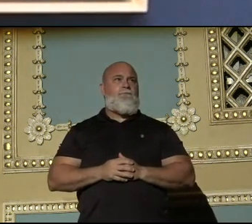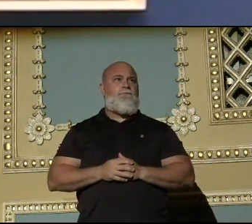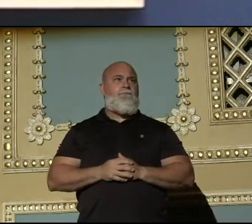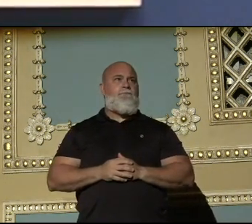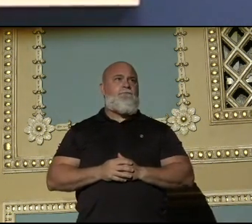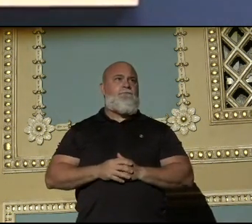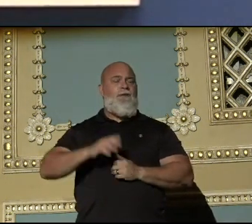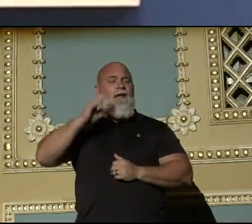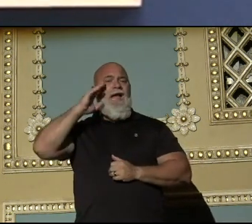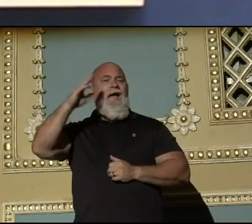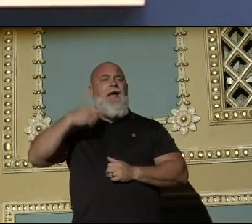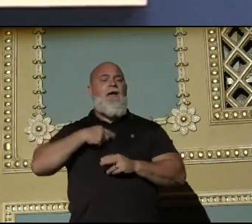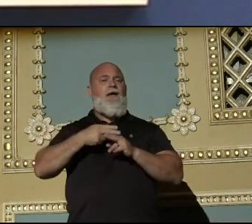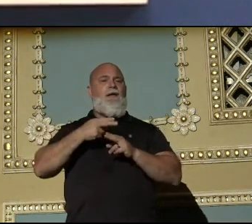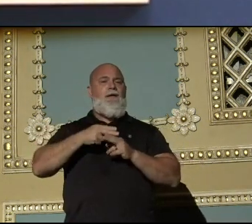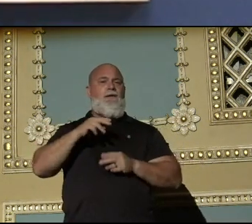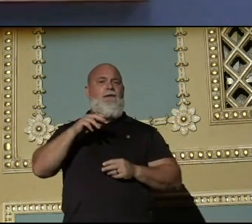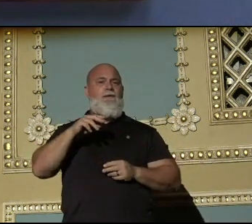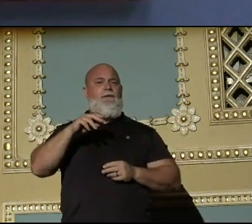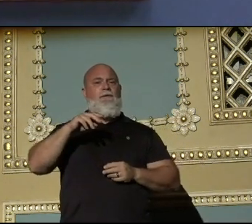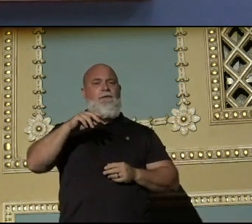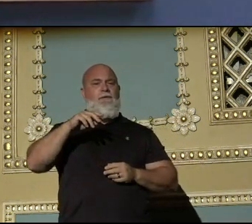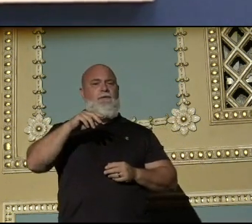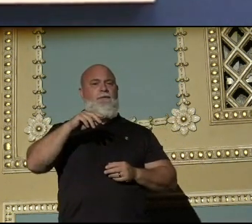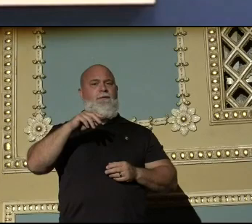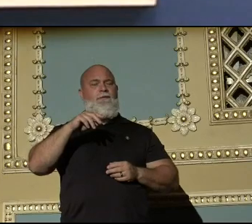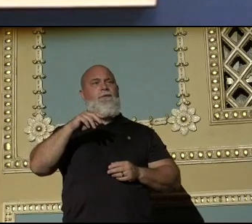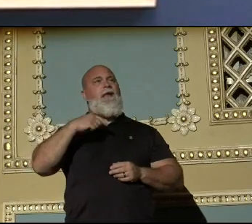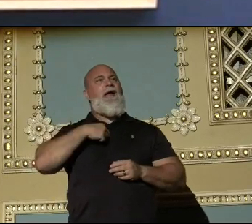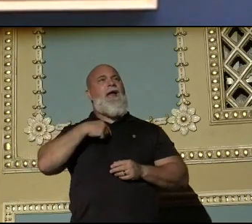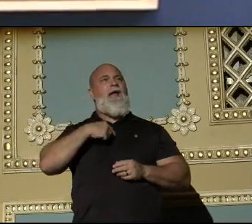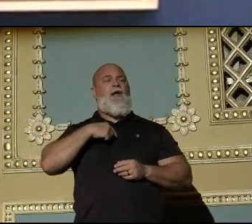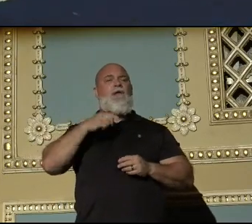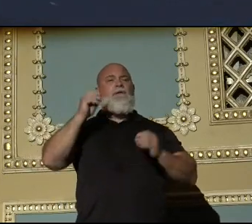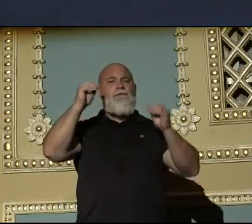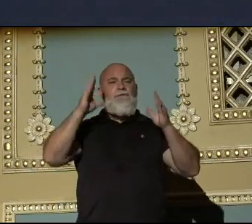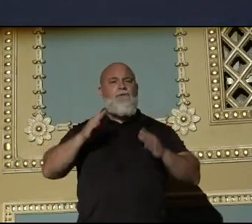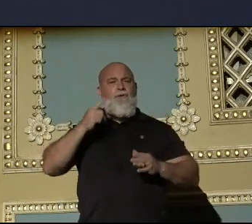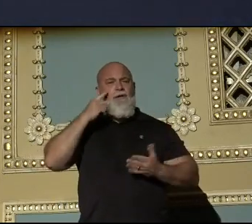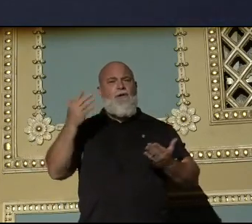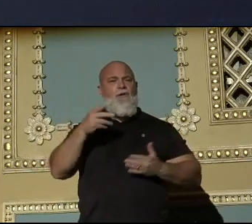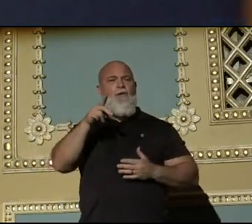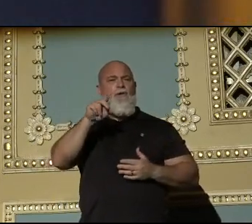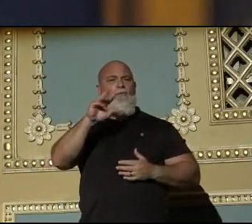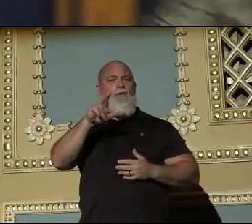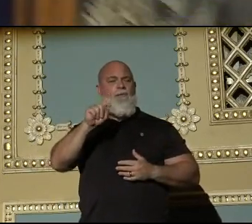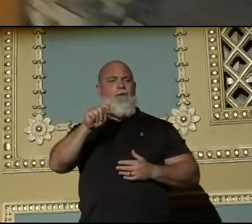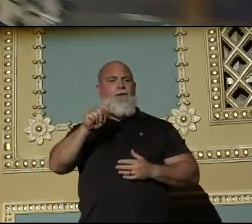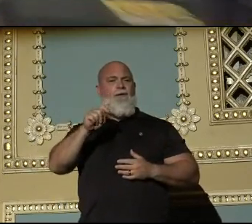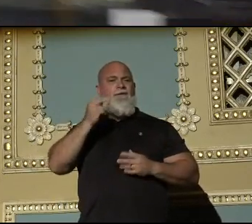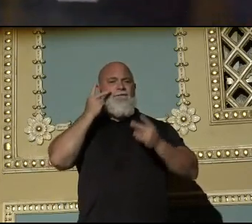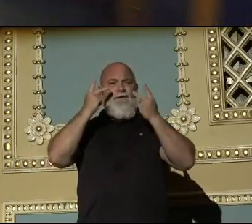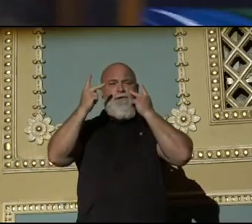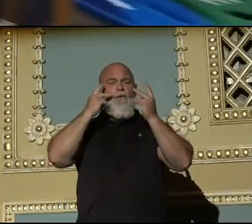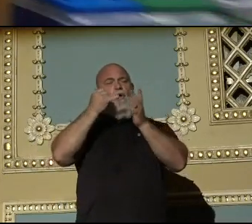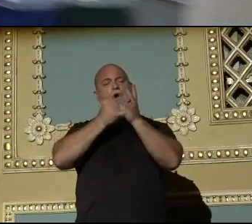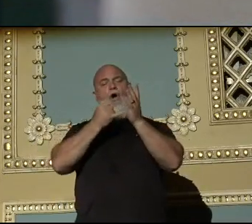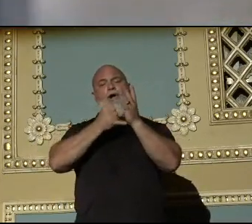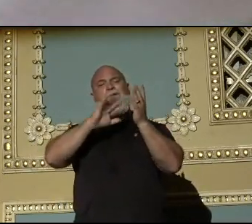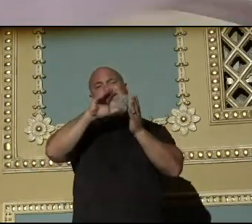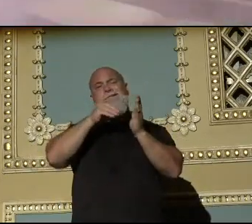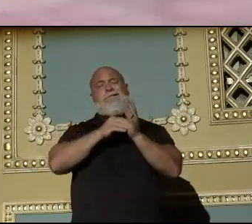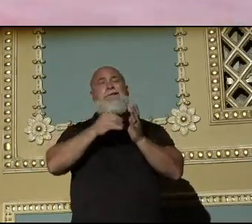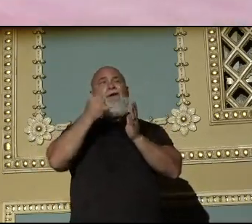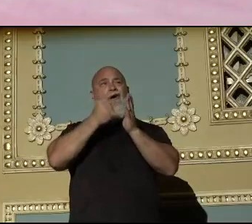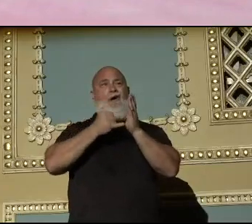Hi, my name is Paige Ledoux Henry, and I'm an instructor here at the Paramount in the Visual Arts Center. An artist will come to